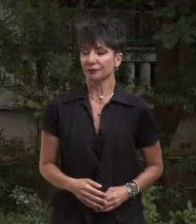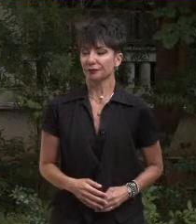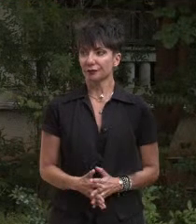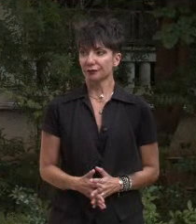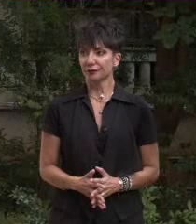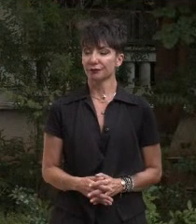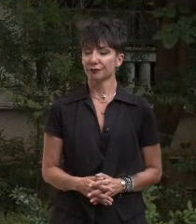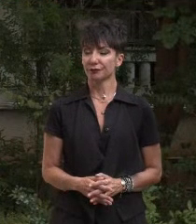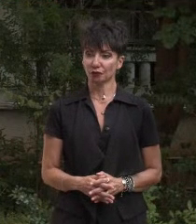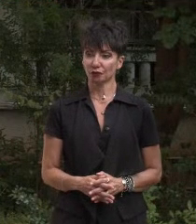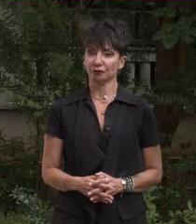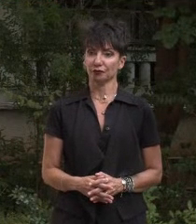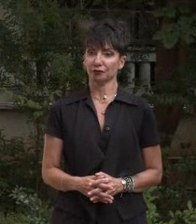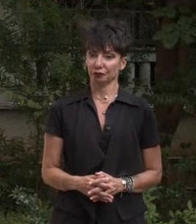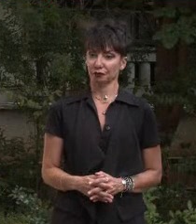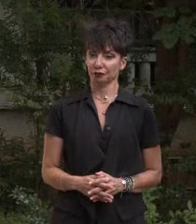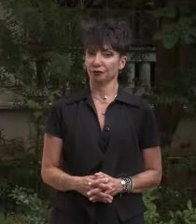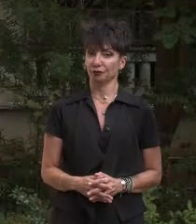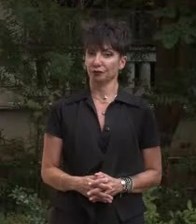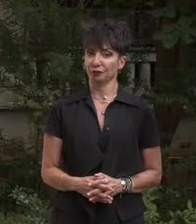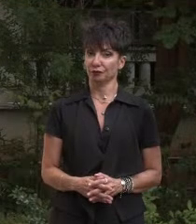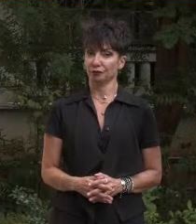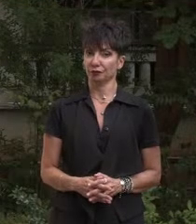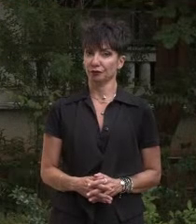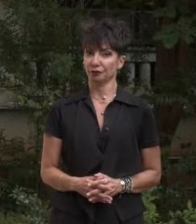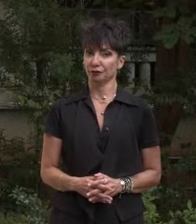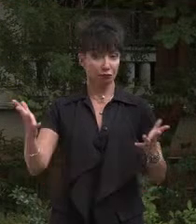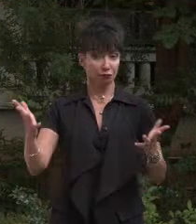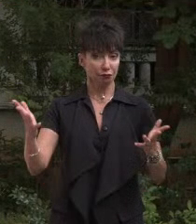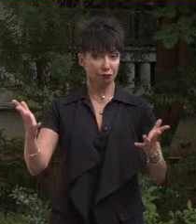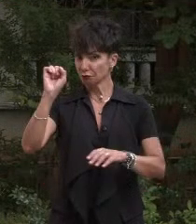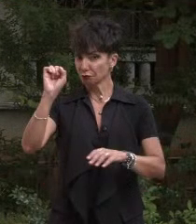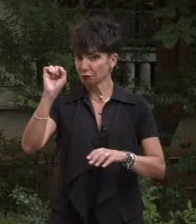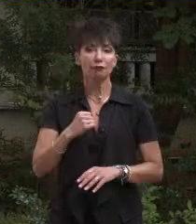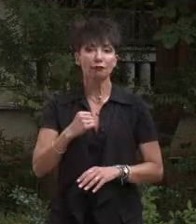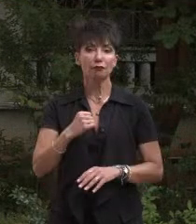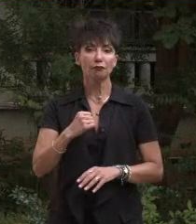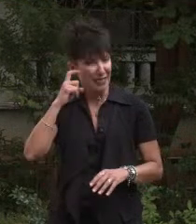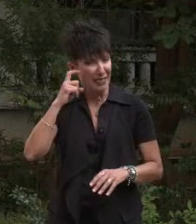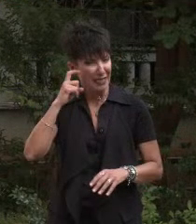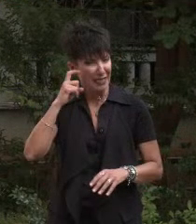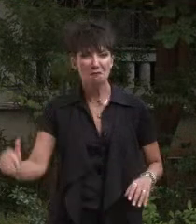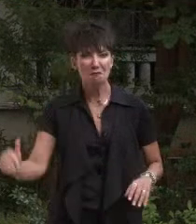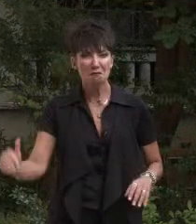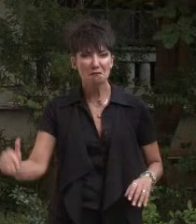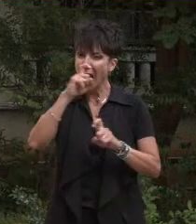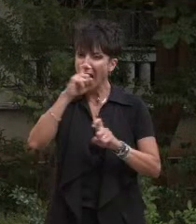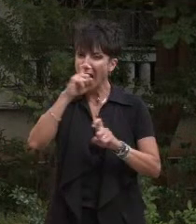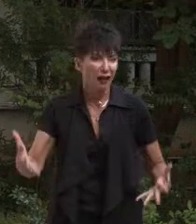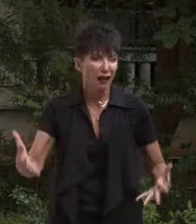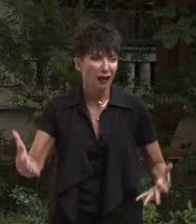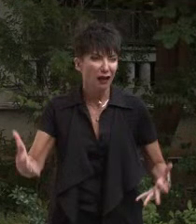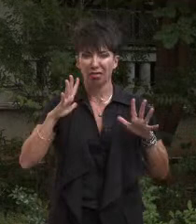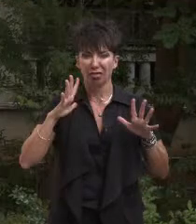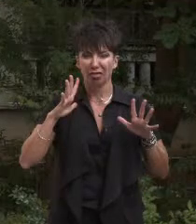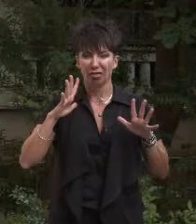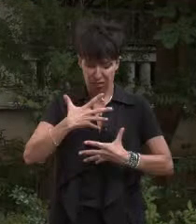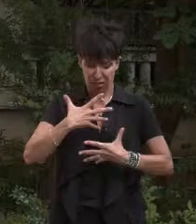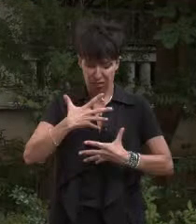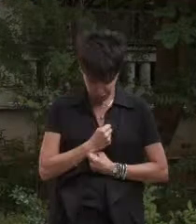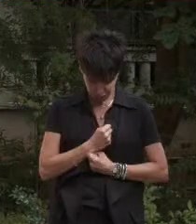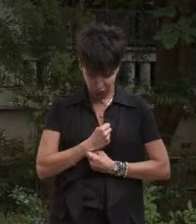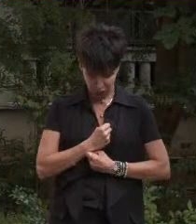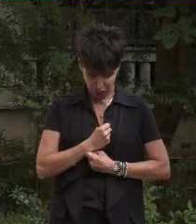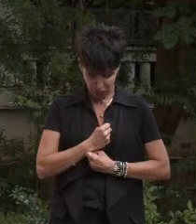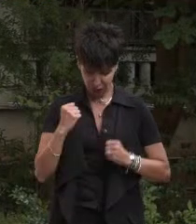Dear students, you have been confronted to great difficulties throughout this pandemic. You have suffered, you have struggled, but you have been